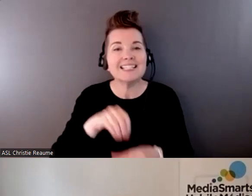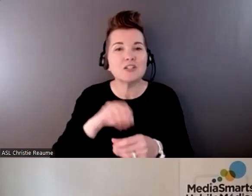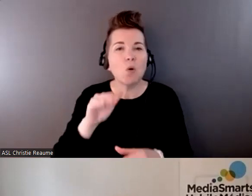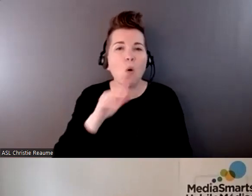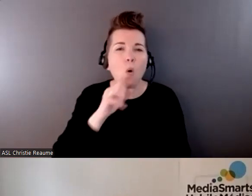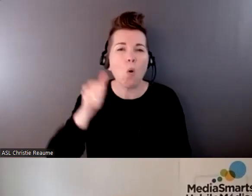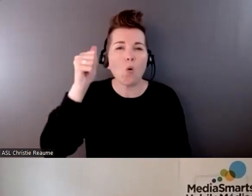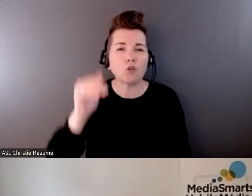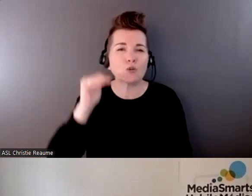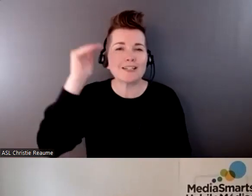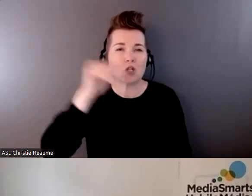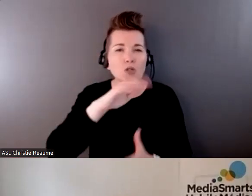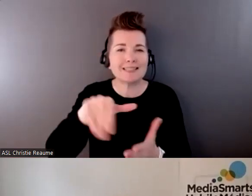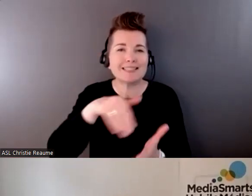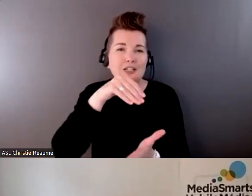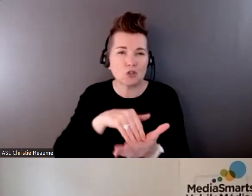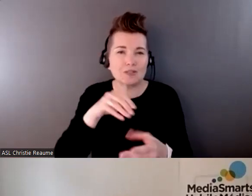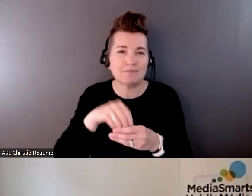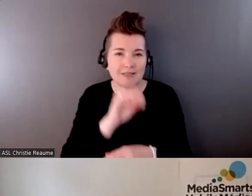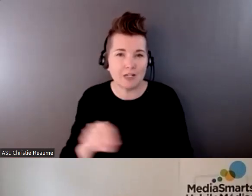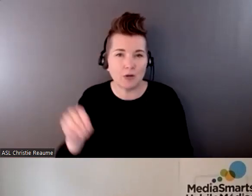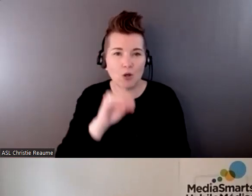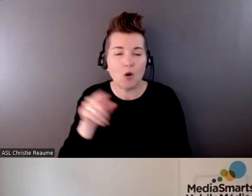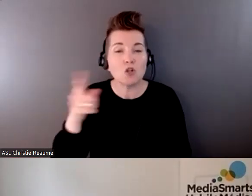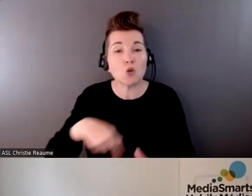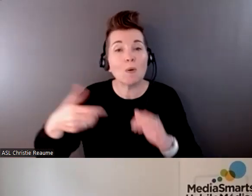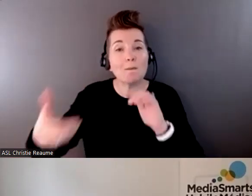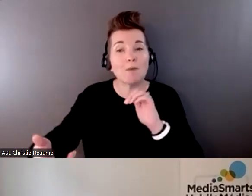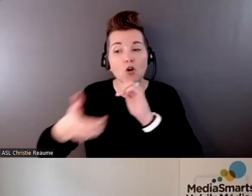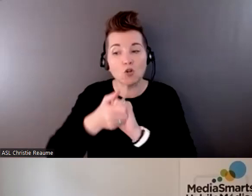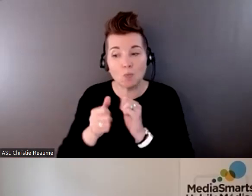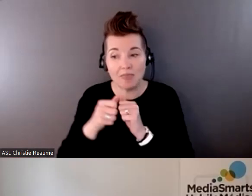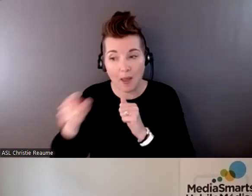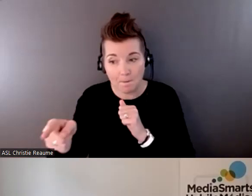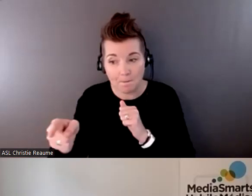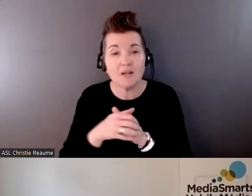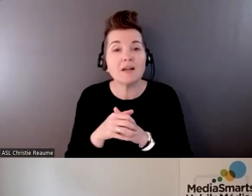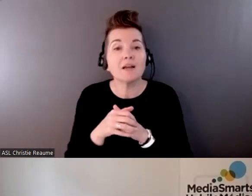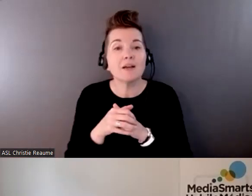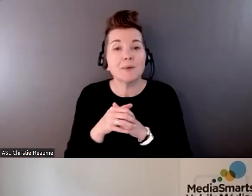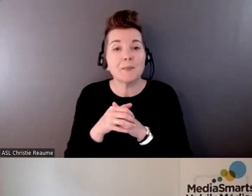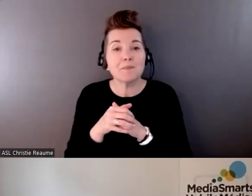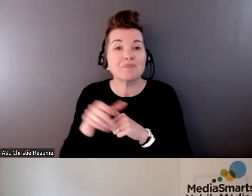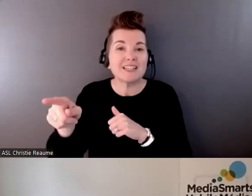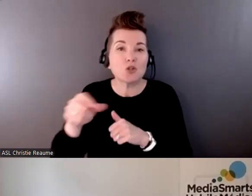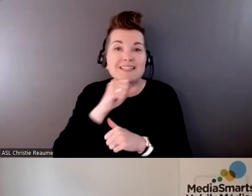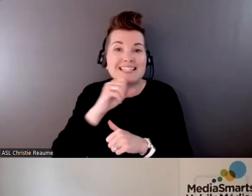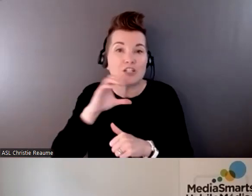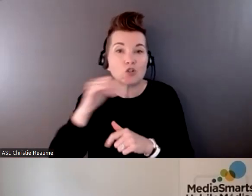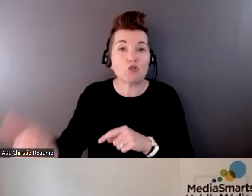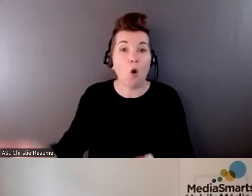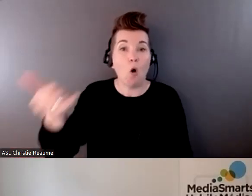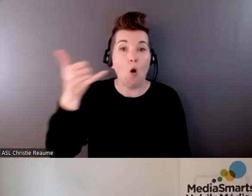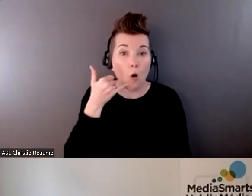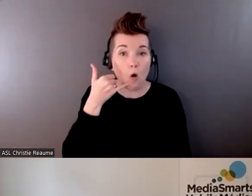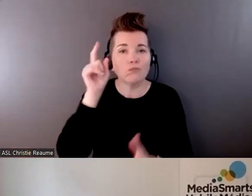so we often partner with them to do education sessions where seniors call in uh on a weekly basis a monthly basis depending on